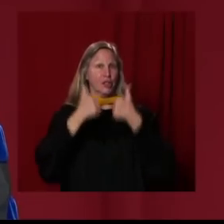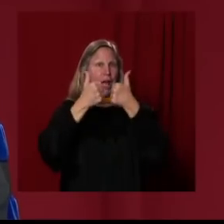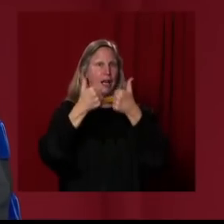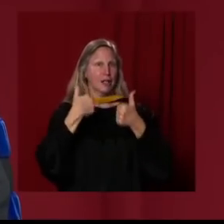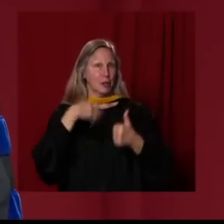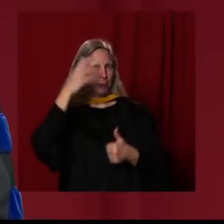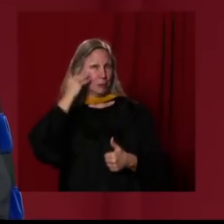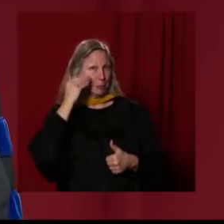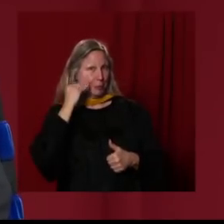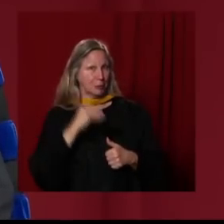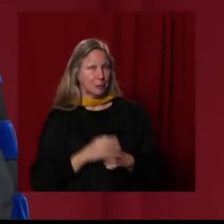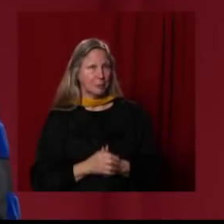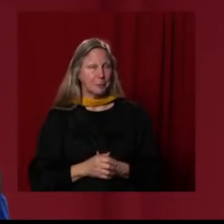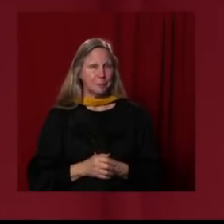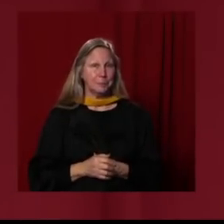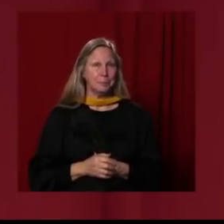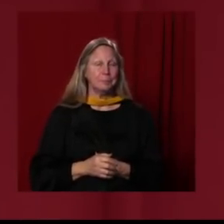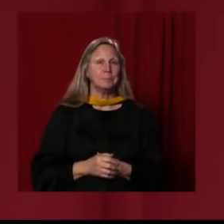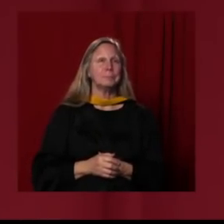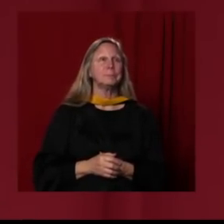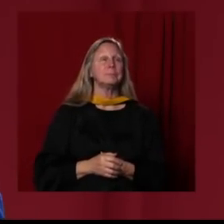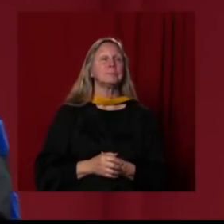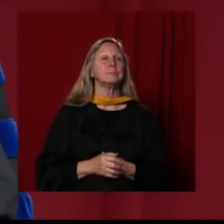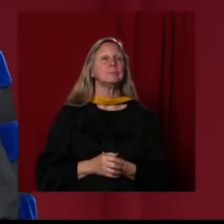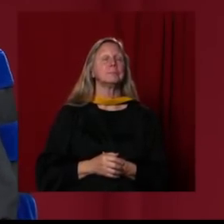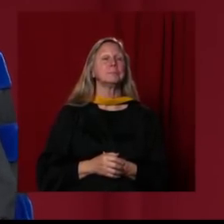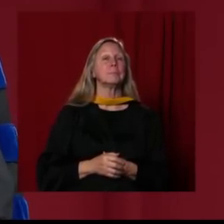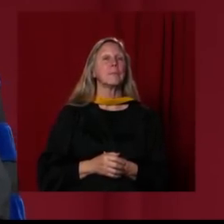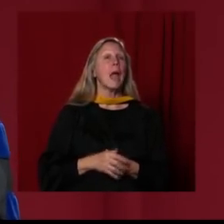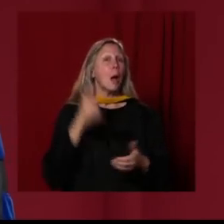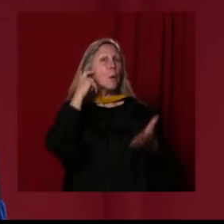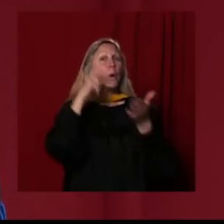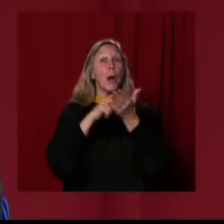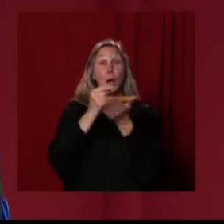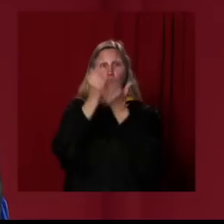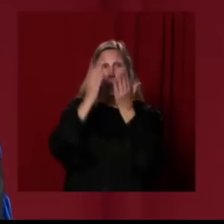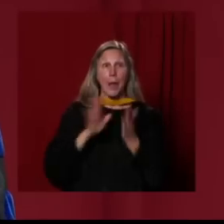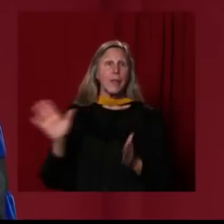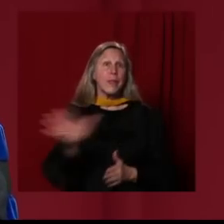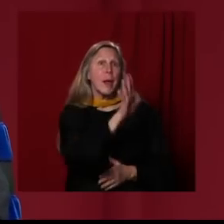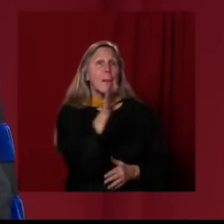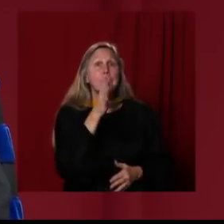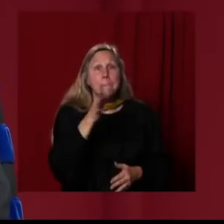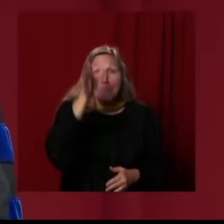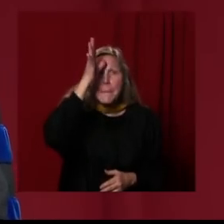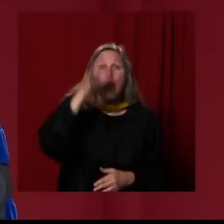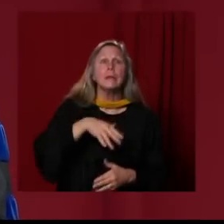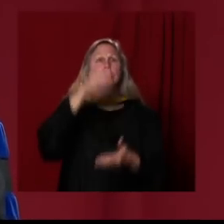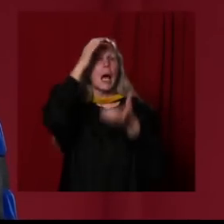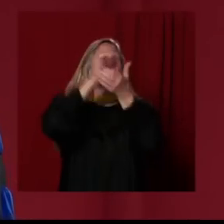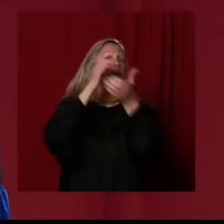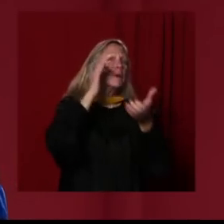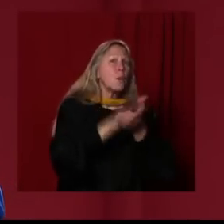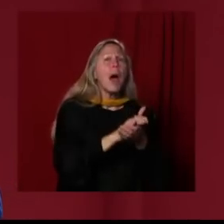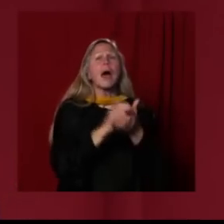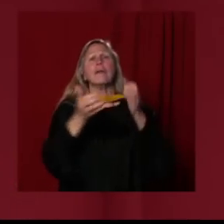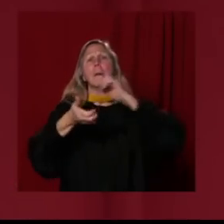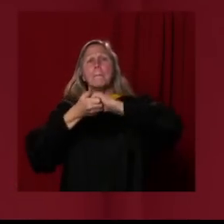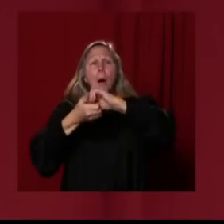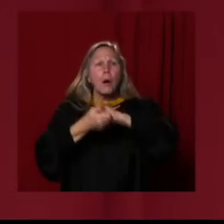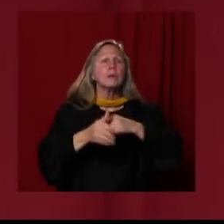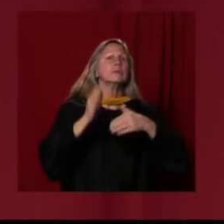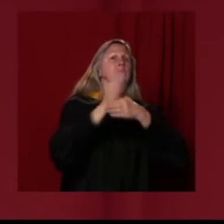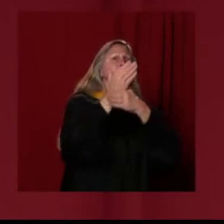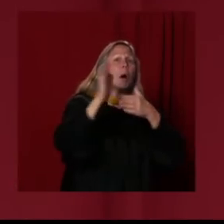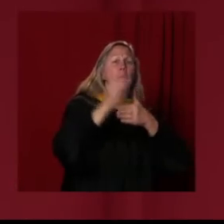faced. Finally, I also want to recognize our graduates' parents, spouses, partners, and family